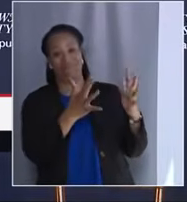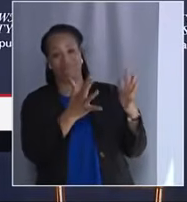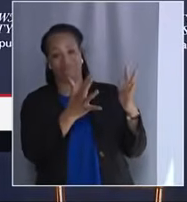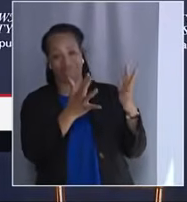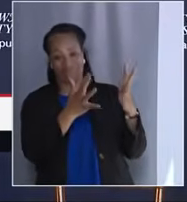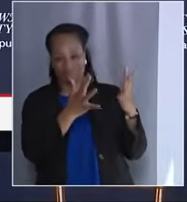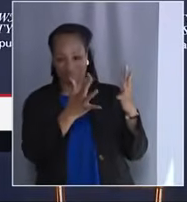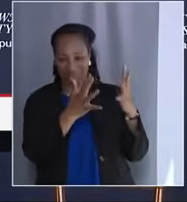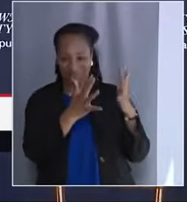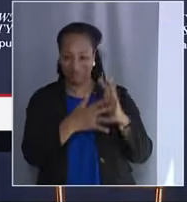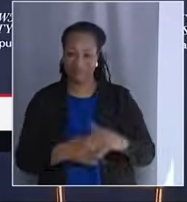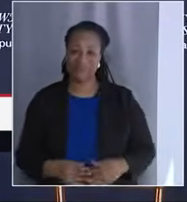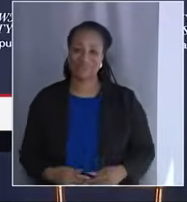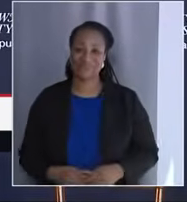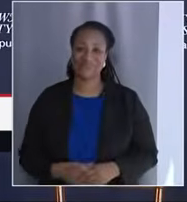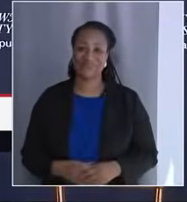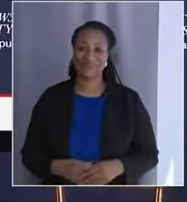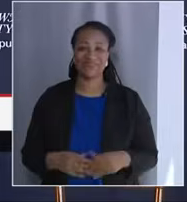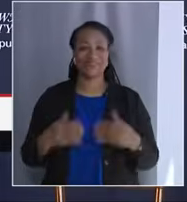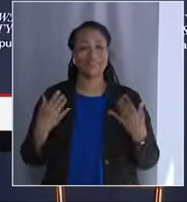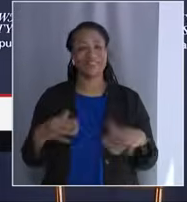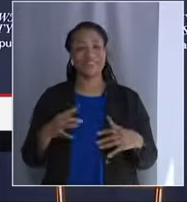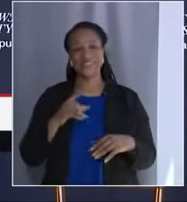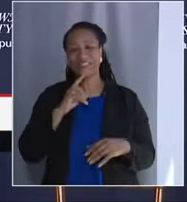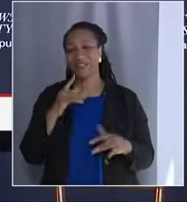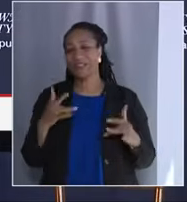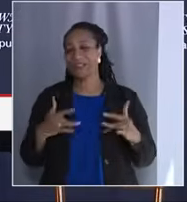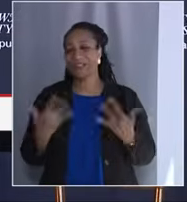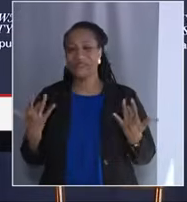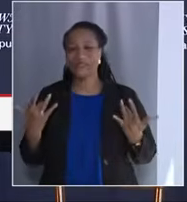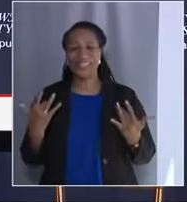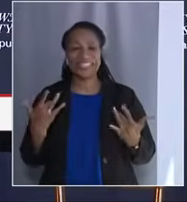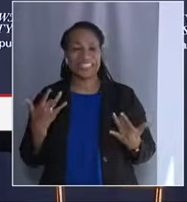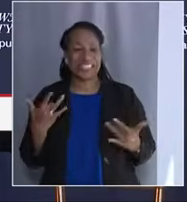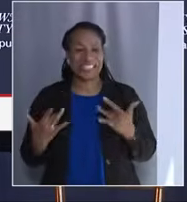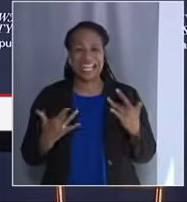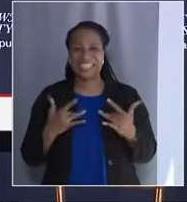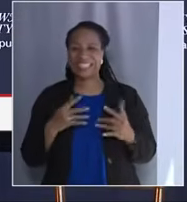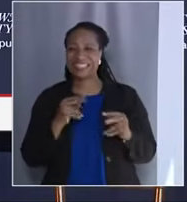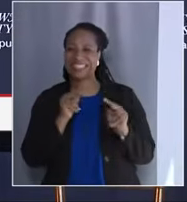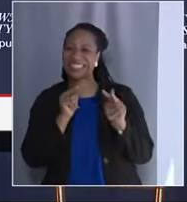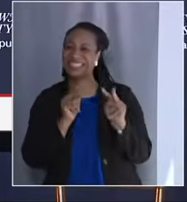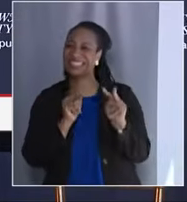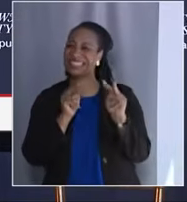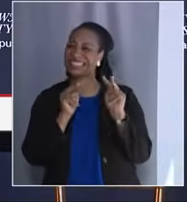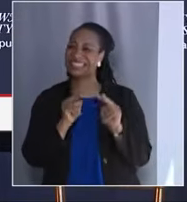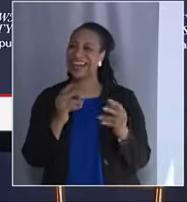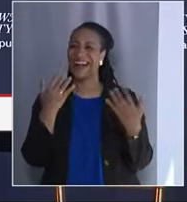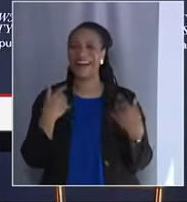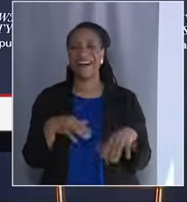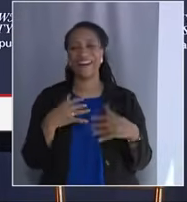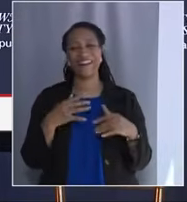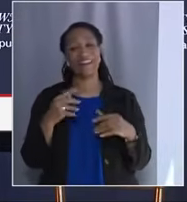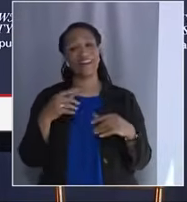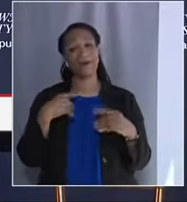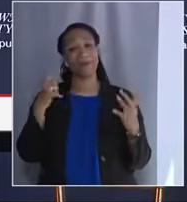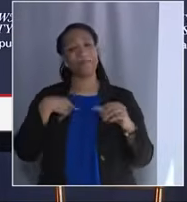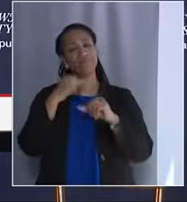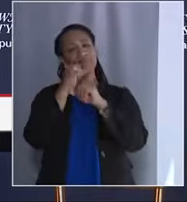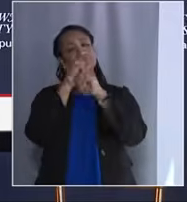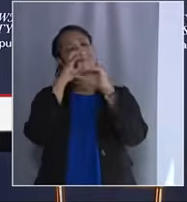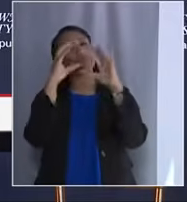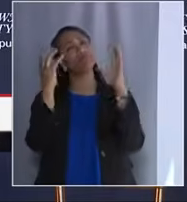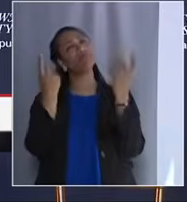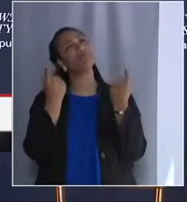This is really exciting. You know, when we think about the growth of our city, and especially the opportunity